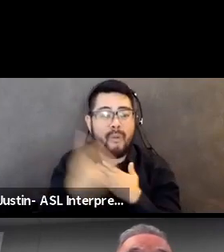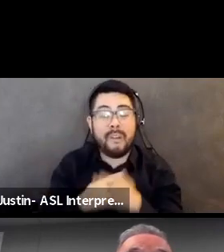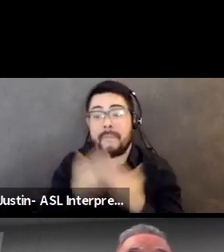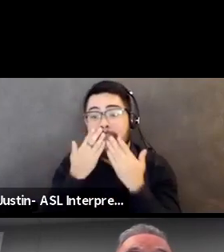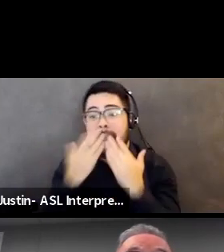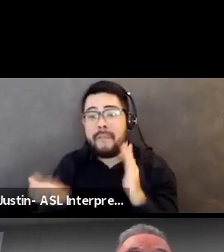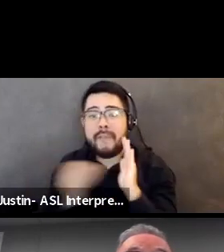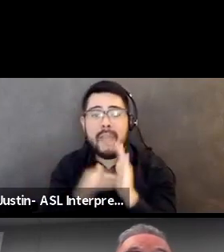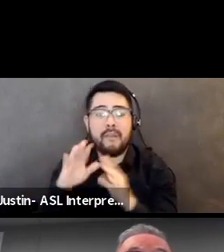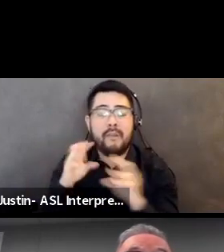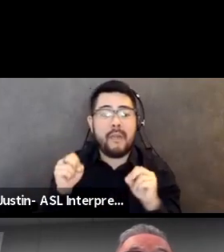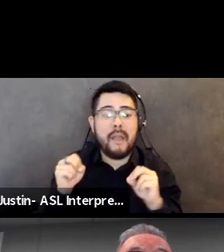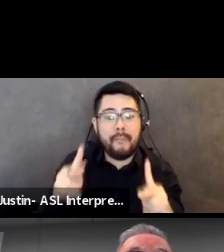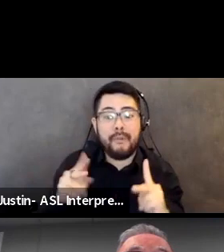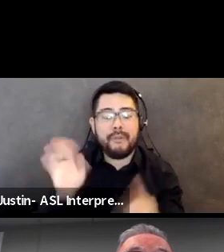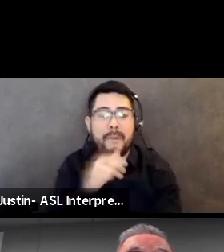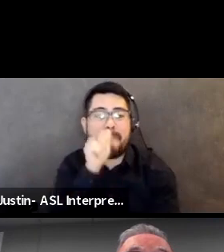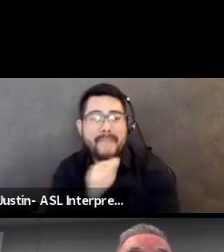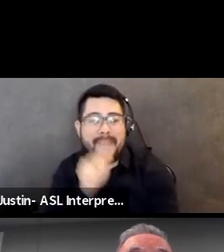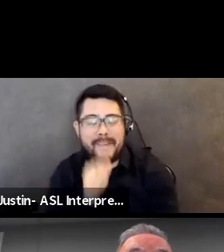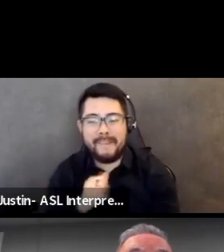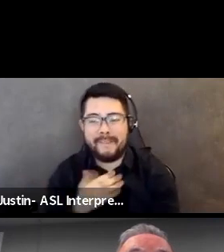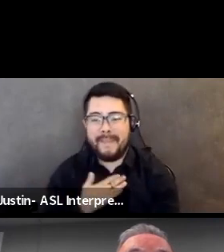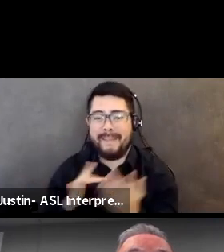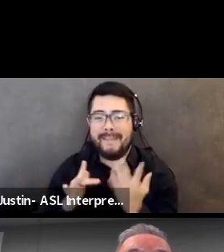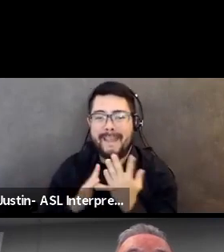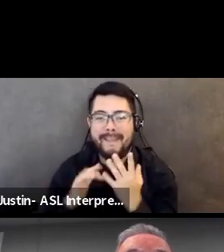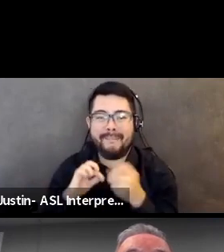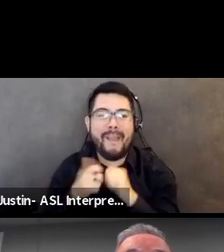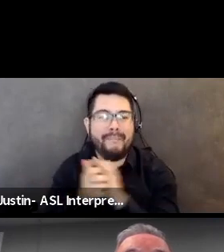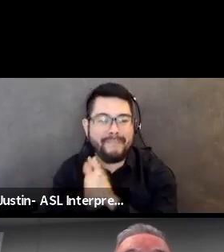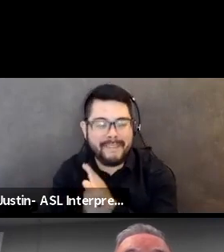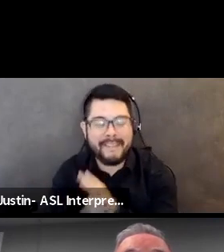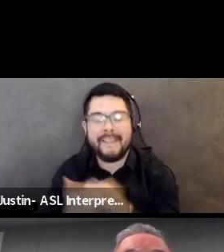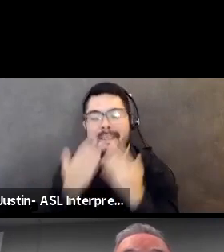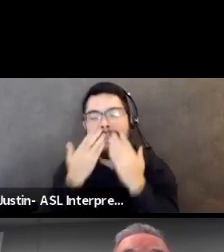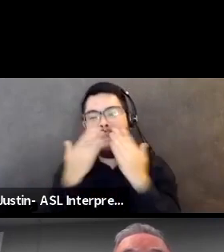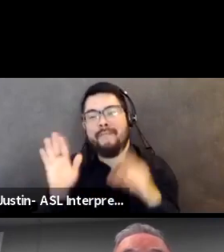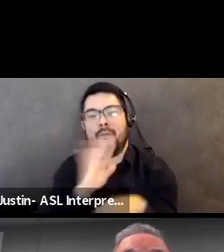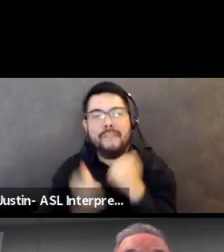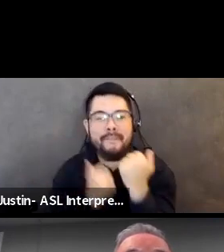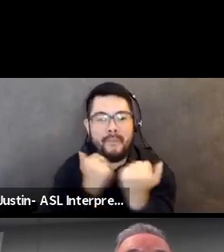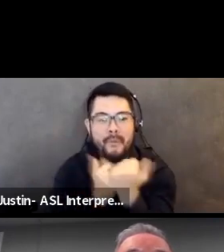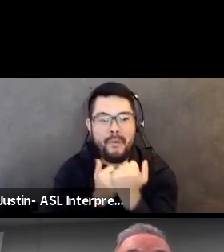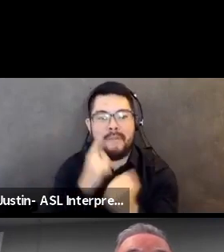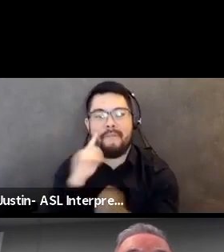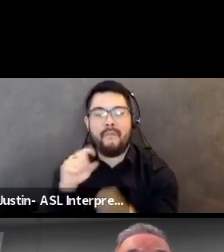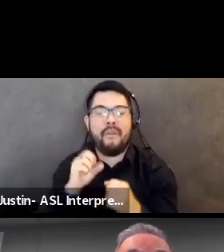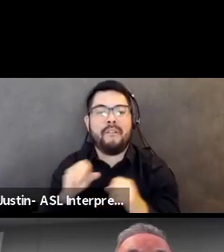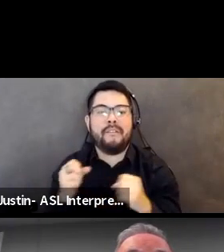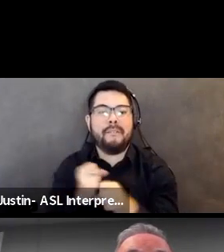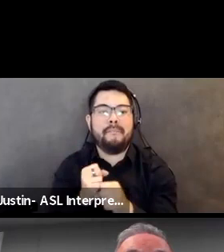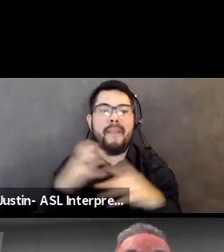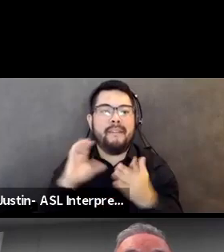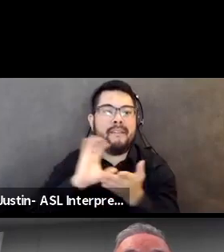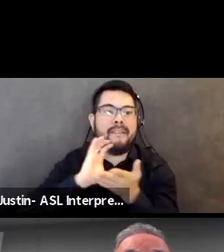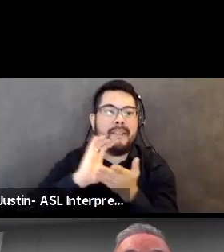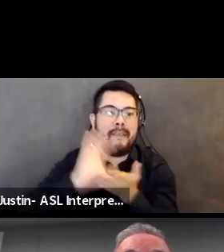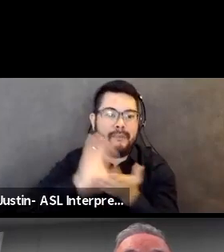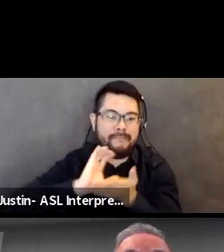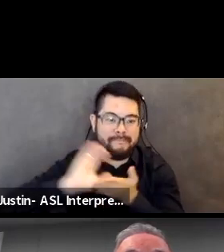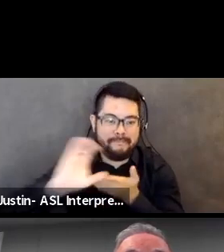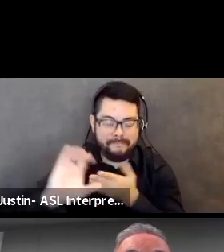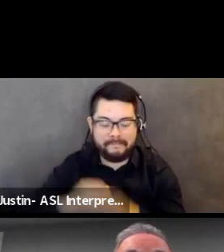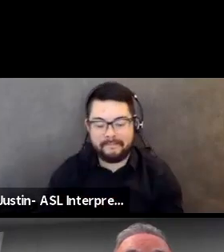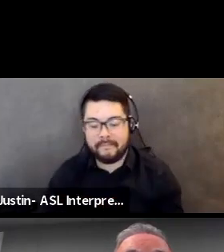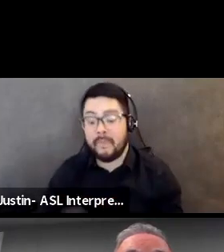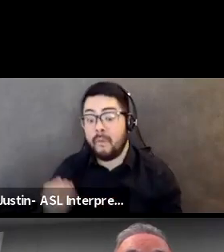opportunity for your patience and my technical skills and thank you for support of the proposed capital expansion plan thank